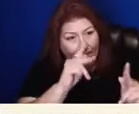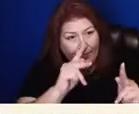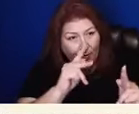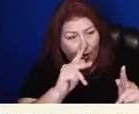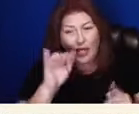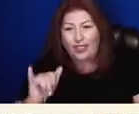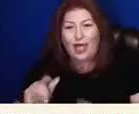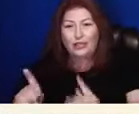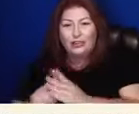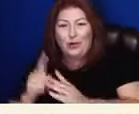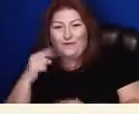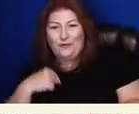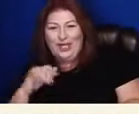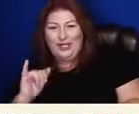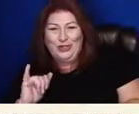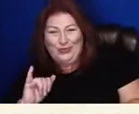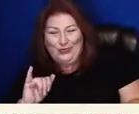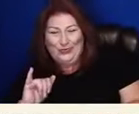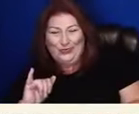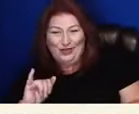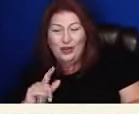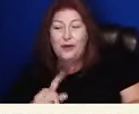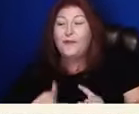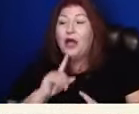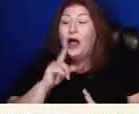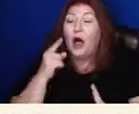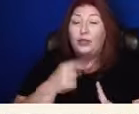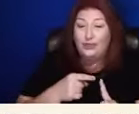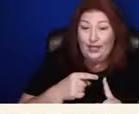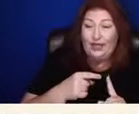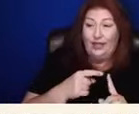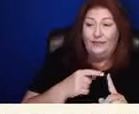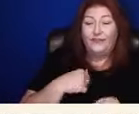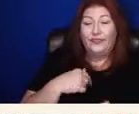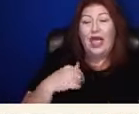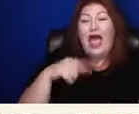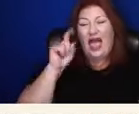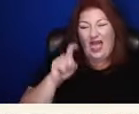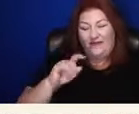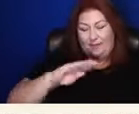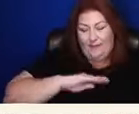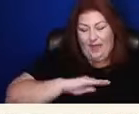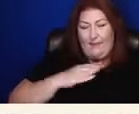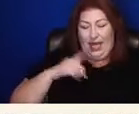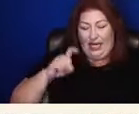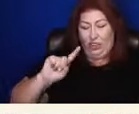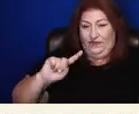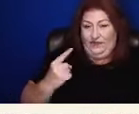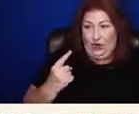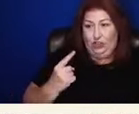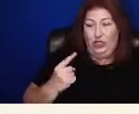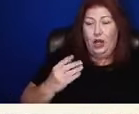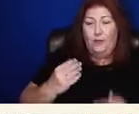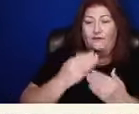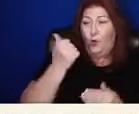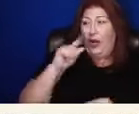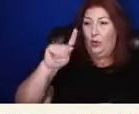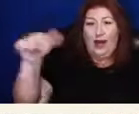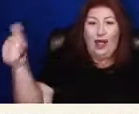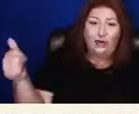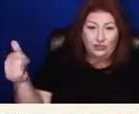too. But ultimately, I have to meet my own needs first before anybody else will be able